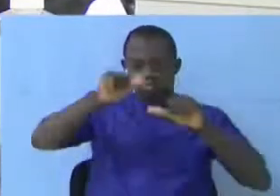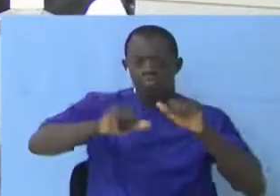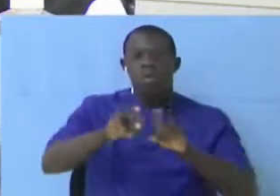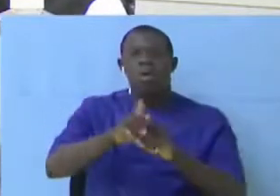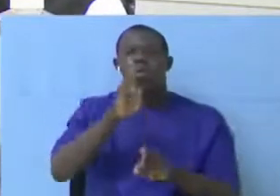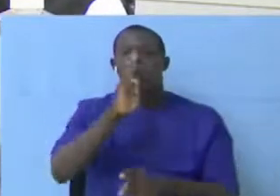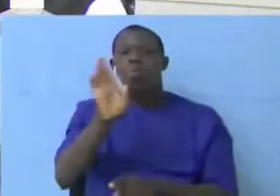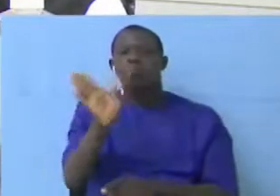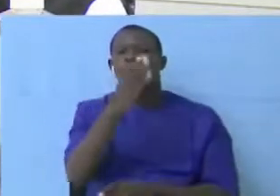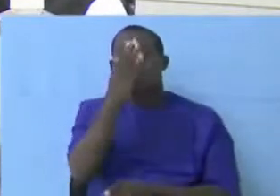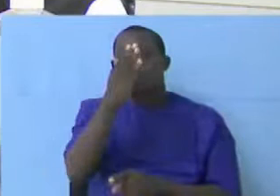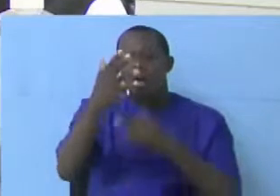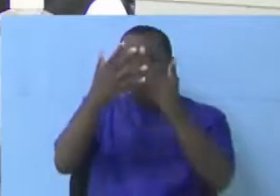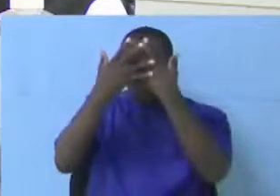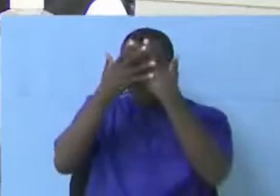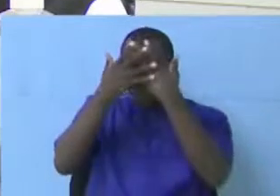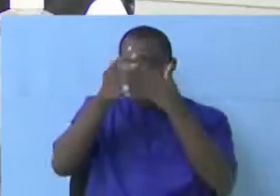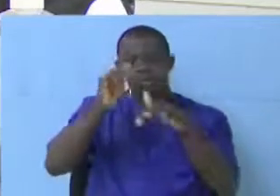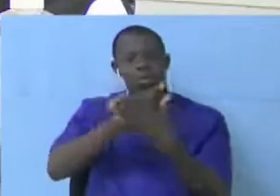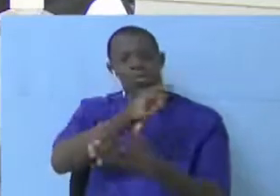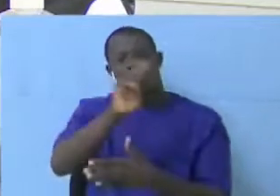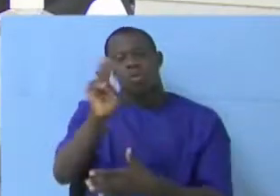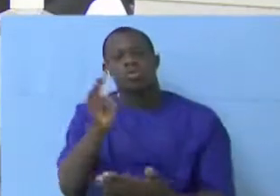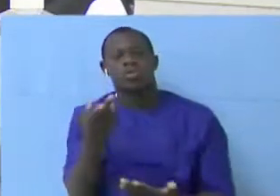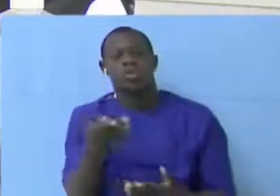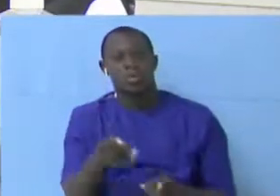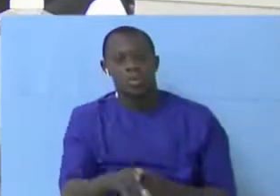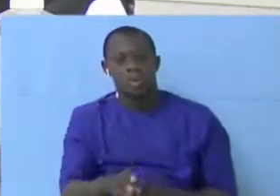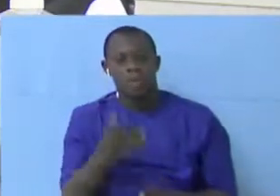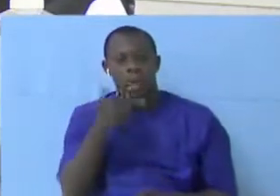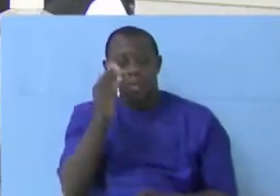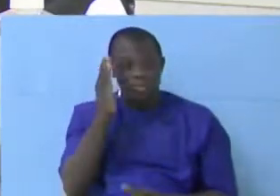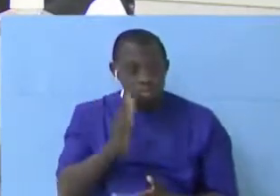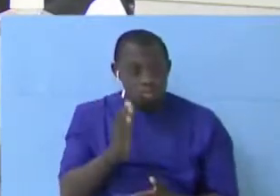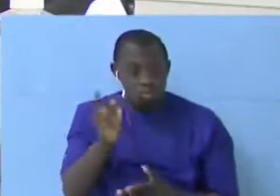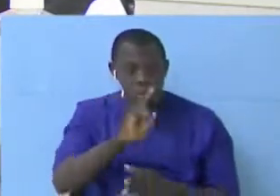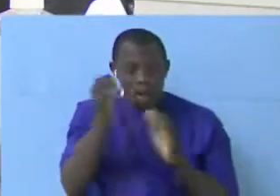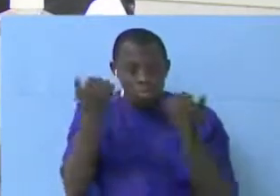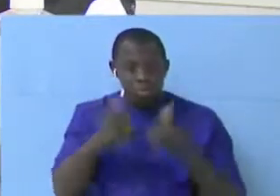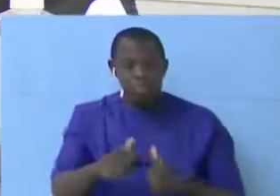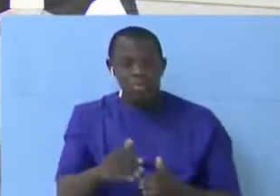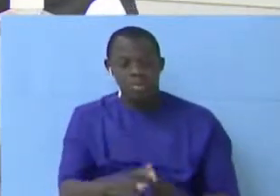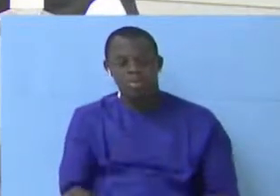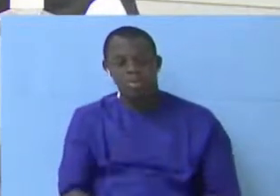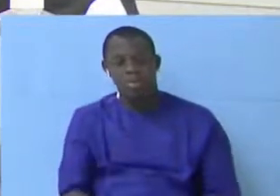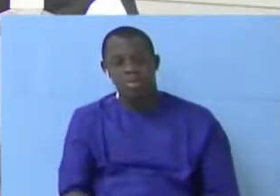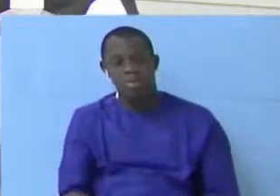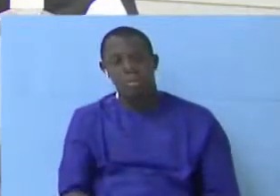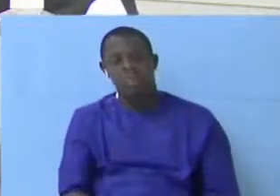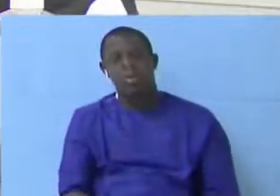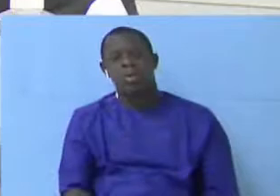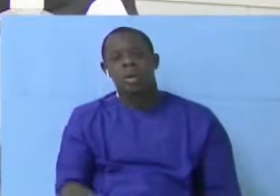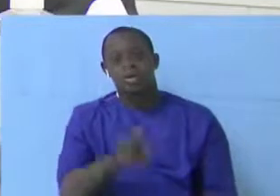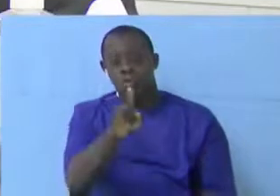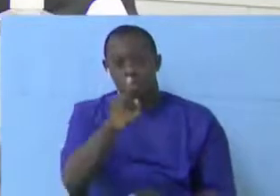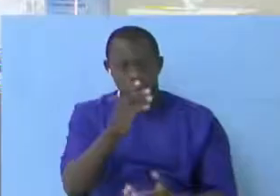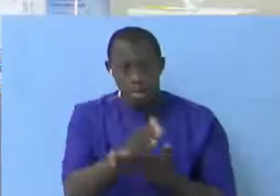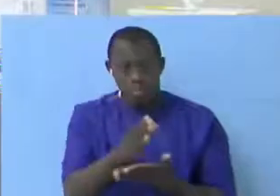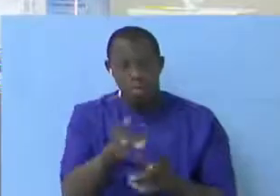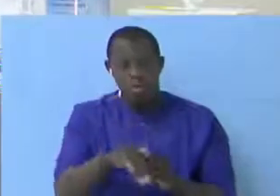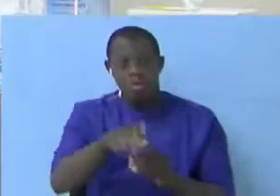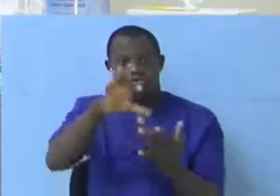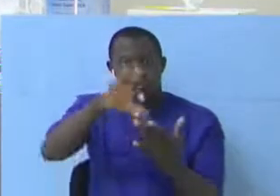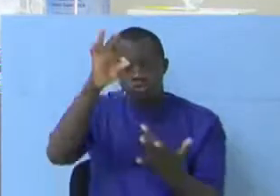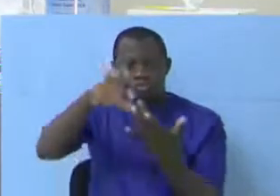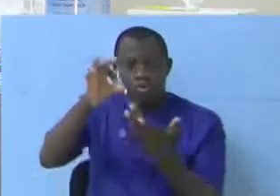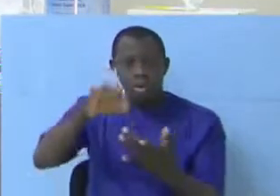not. Is that so? Oh, that's what I have. You're supposed to determine the facts. Ite